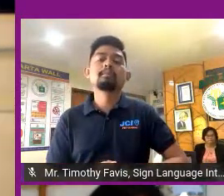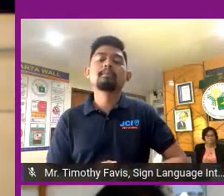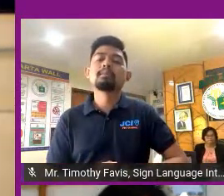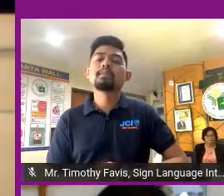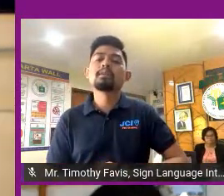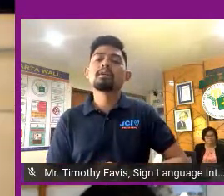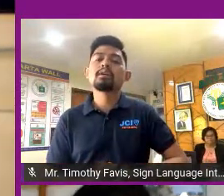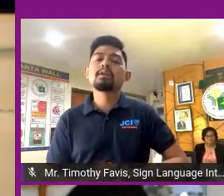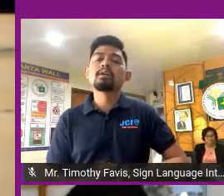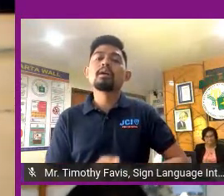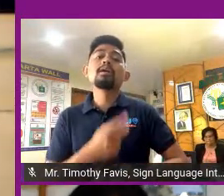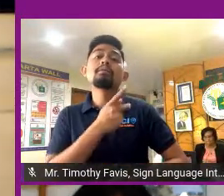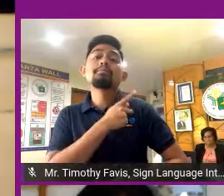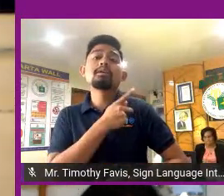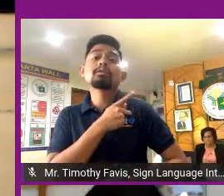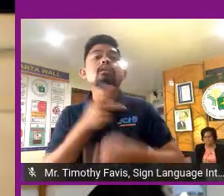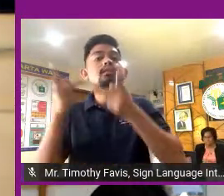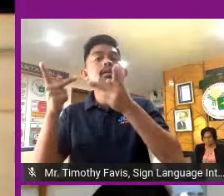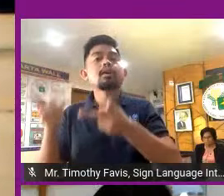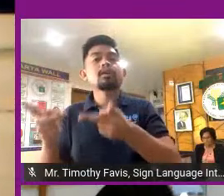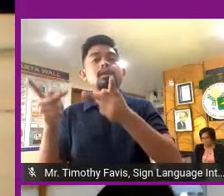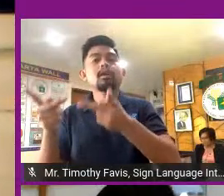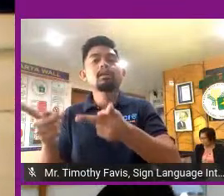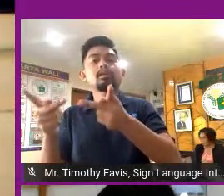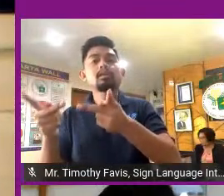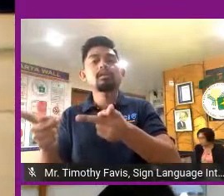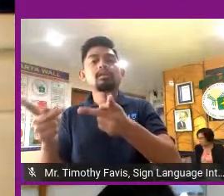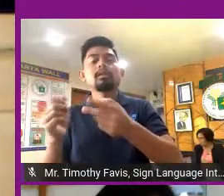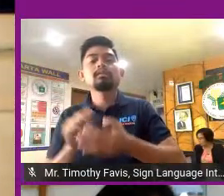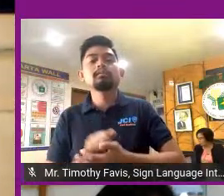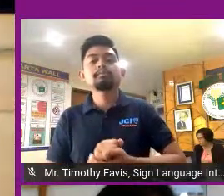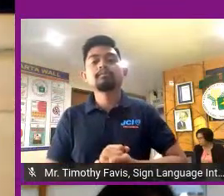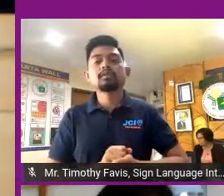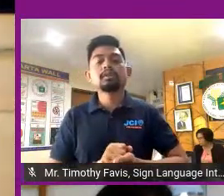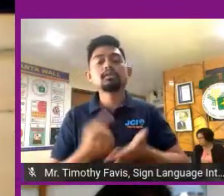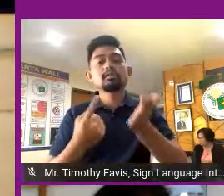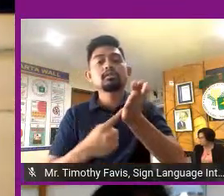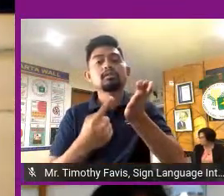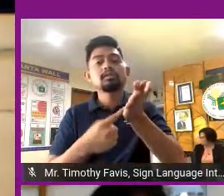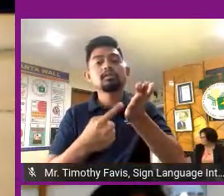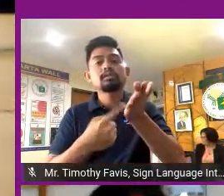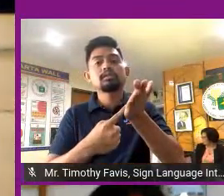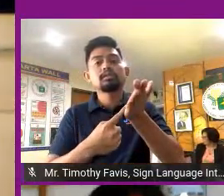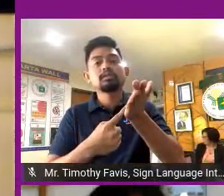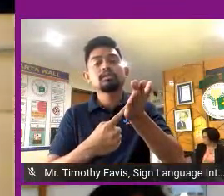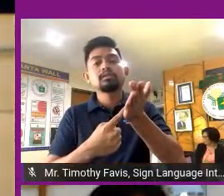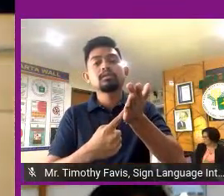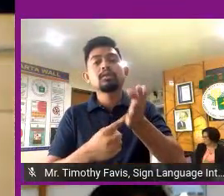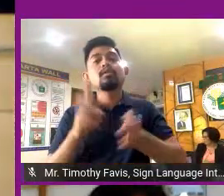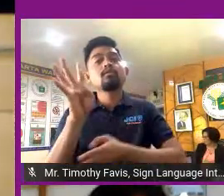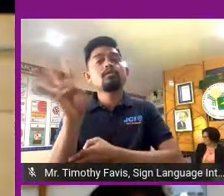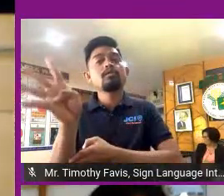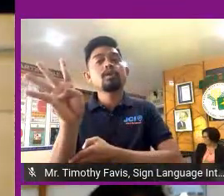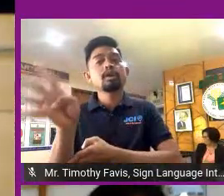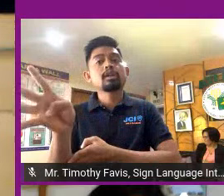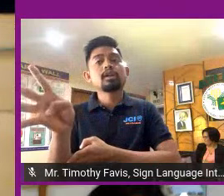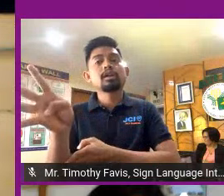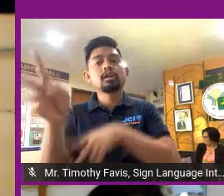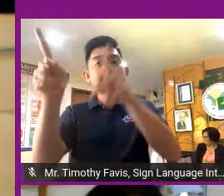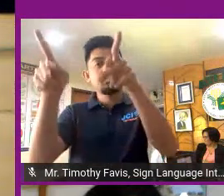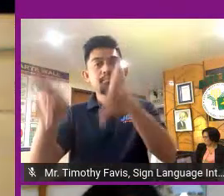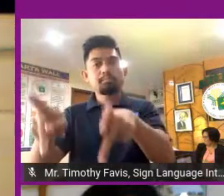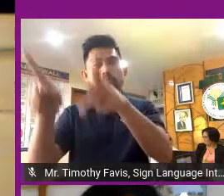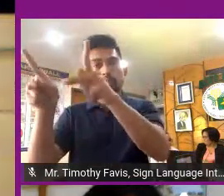na nag-attend nito ating discussion sa gender and development, 40 po.